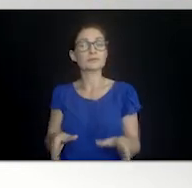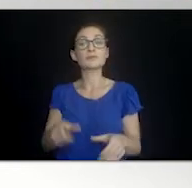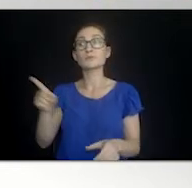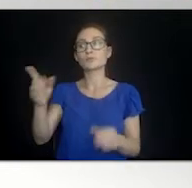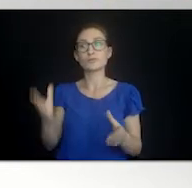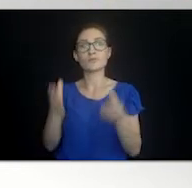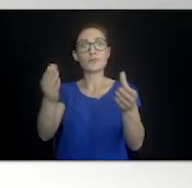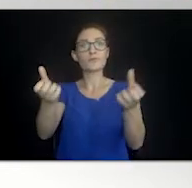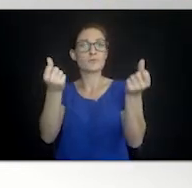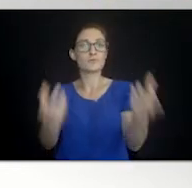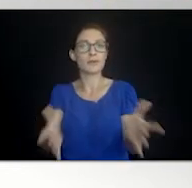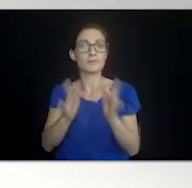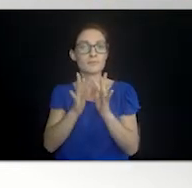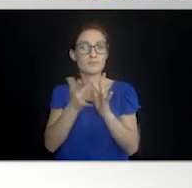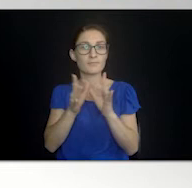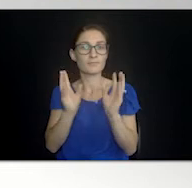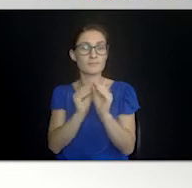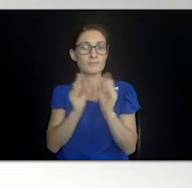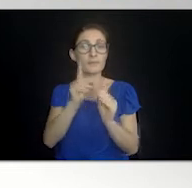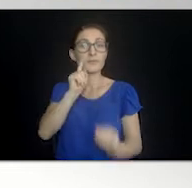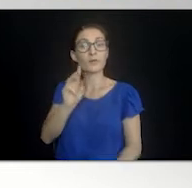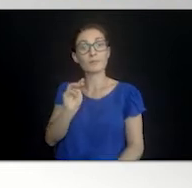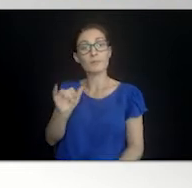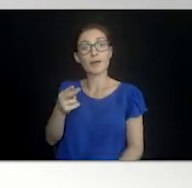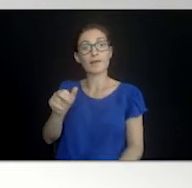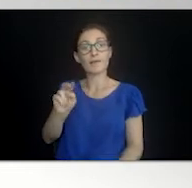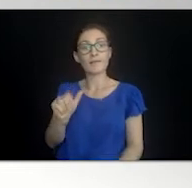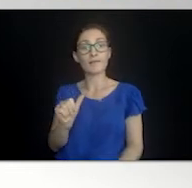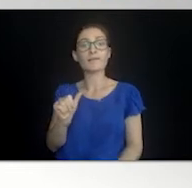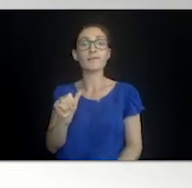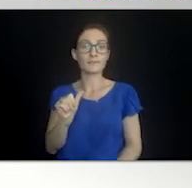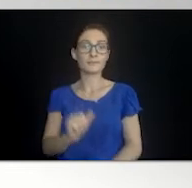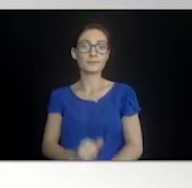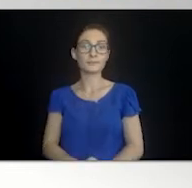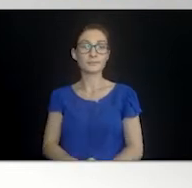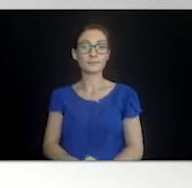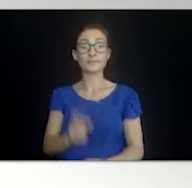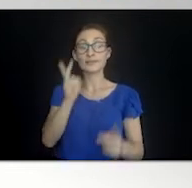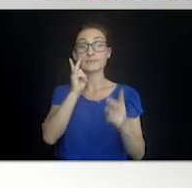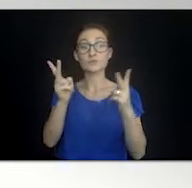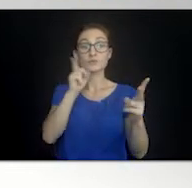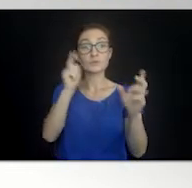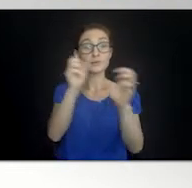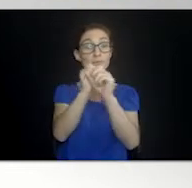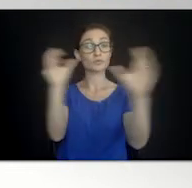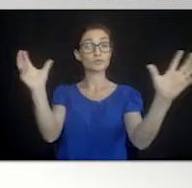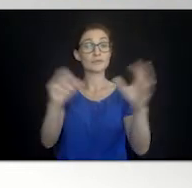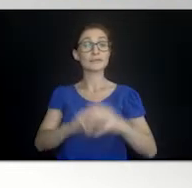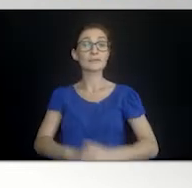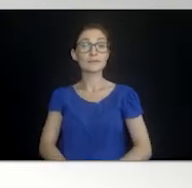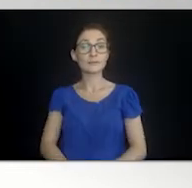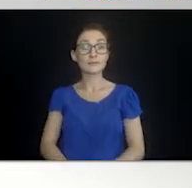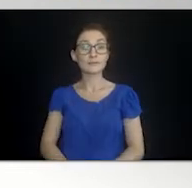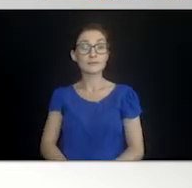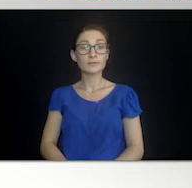number of different webinars for our MyHana community this quarter. Visual